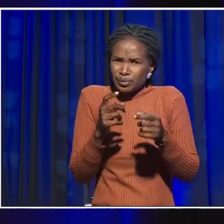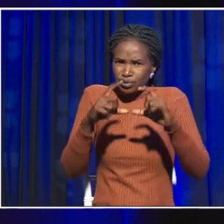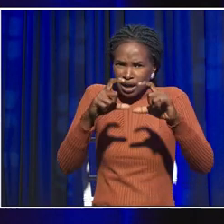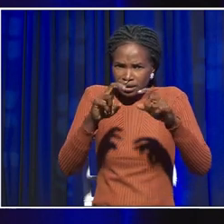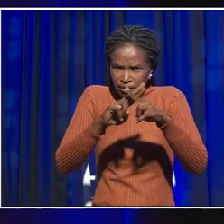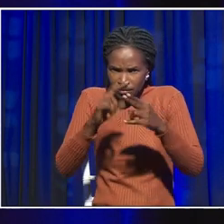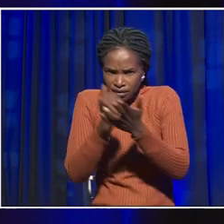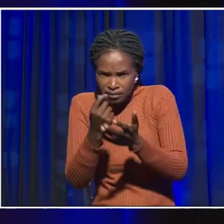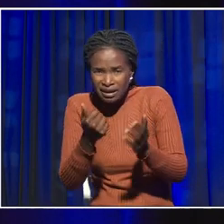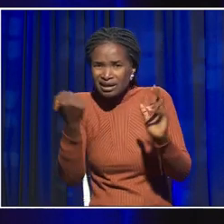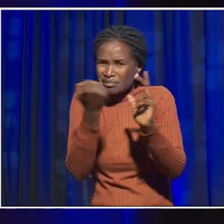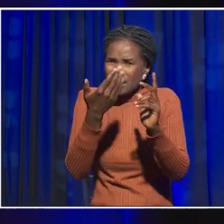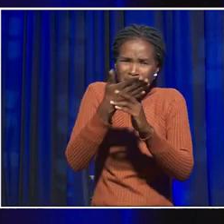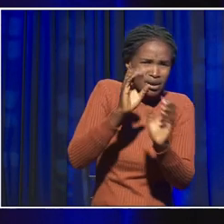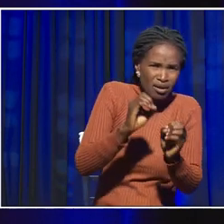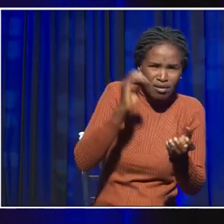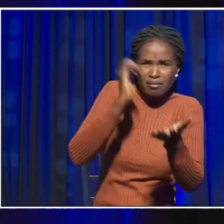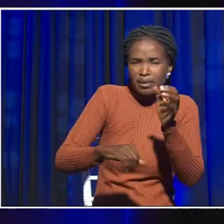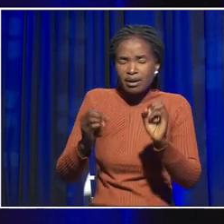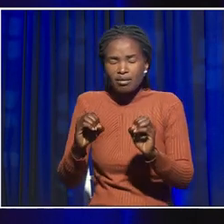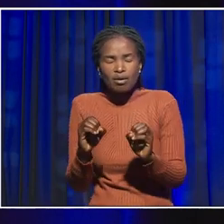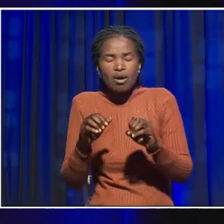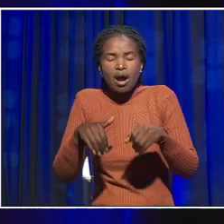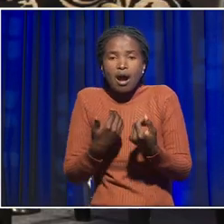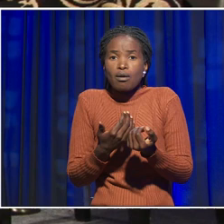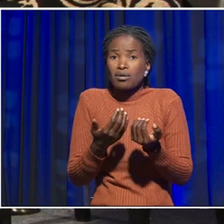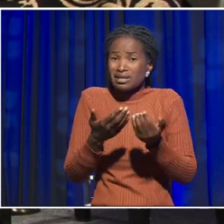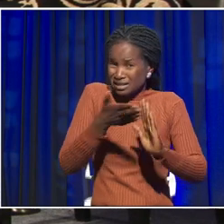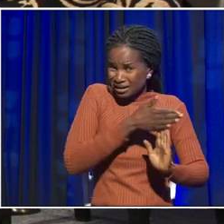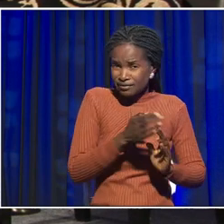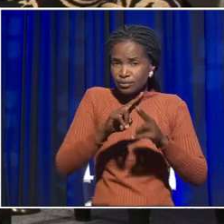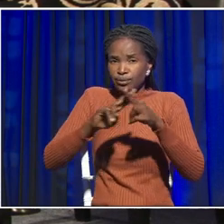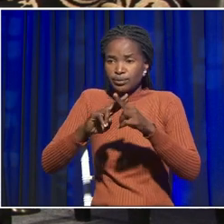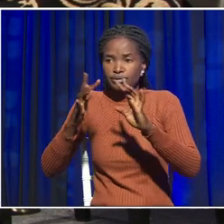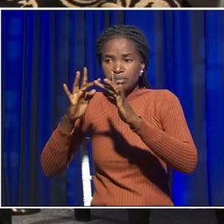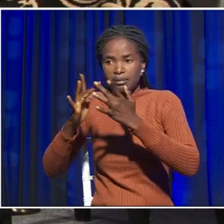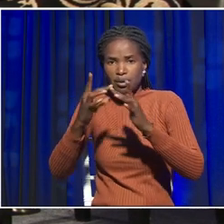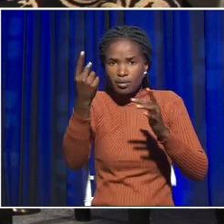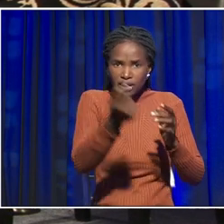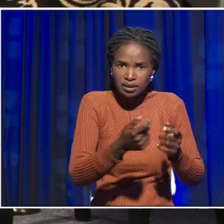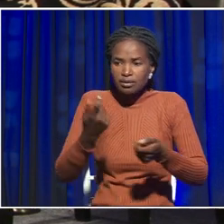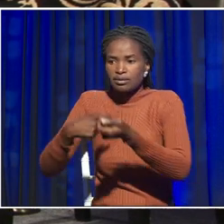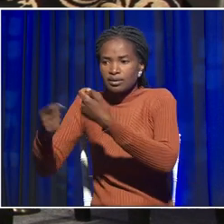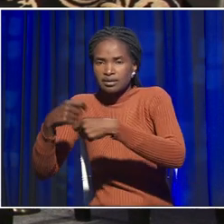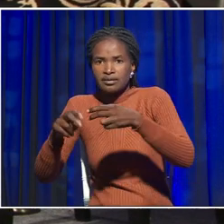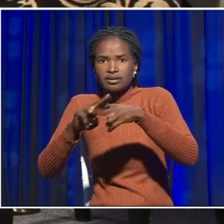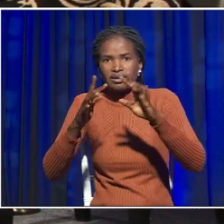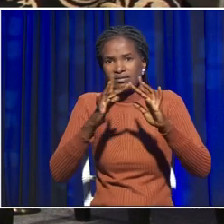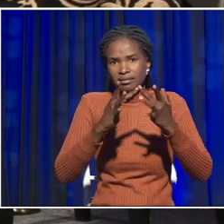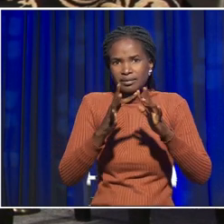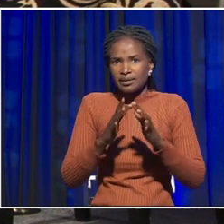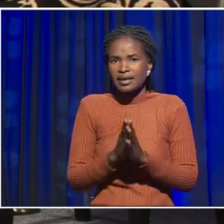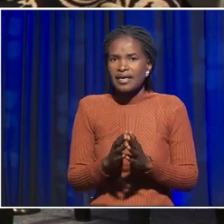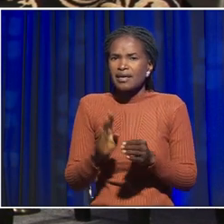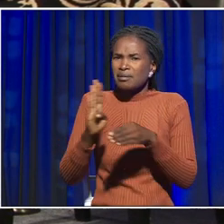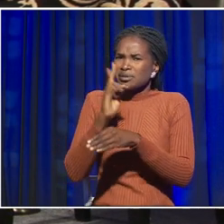know, you know, about the what are the opportunities in the, as he's a coffee supplier yes. and distributor. Yeah. I mean,